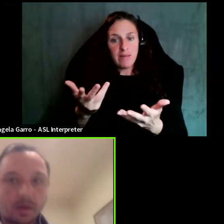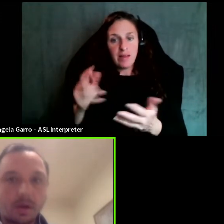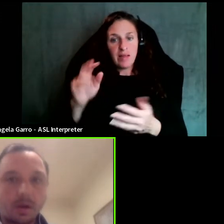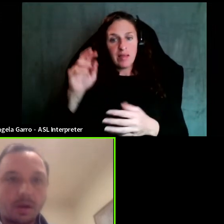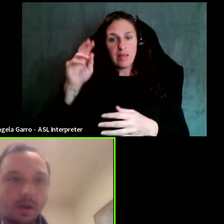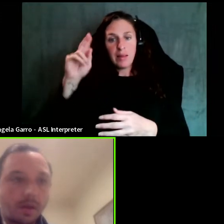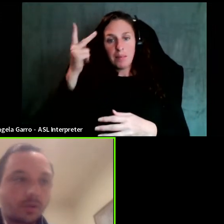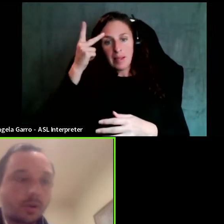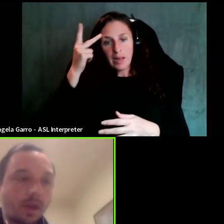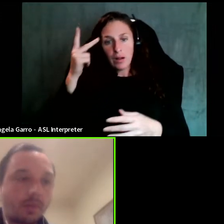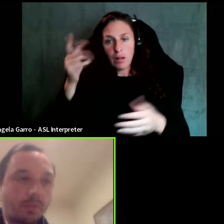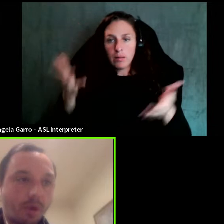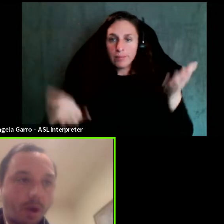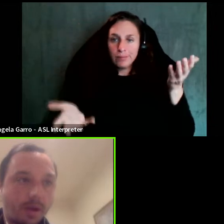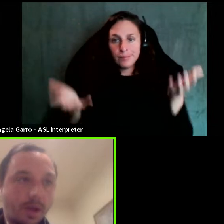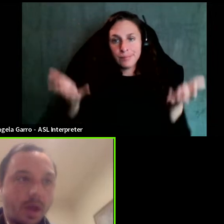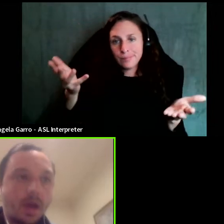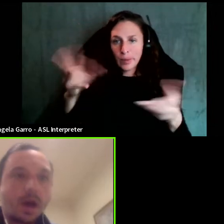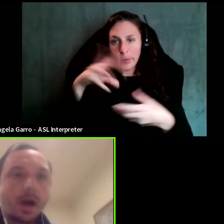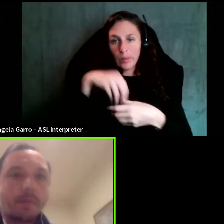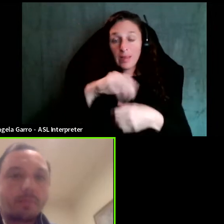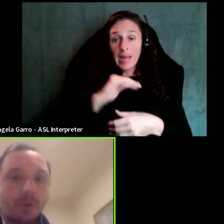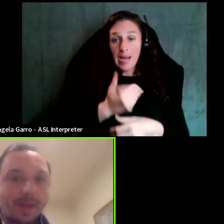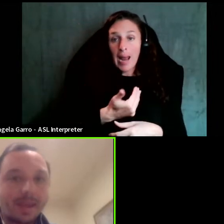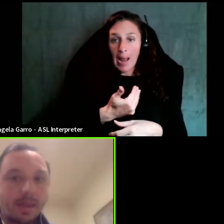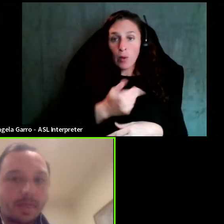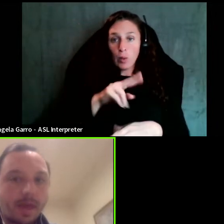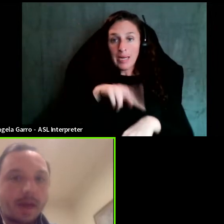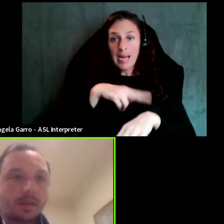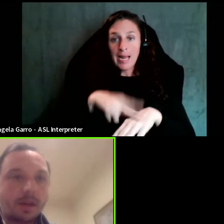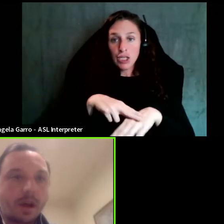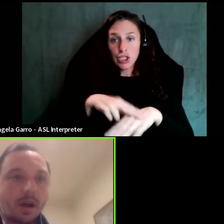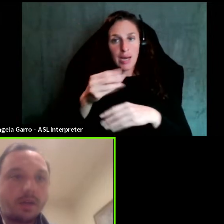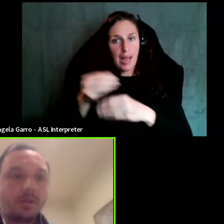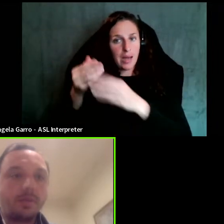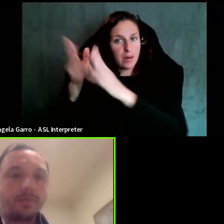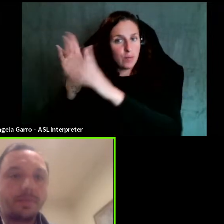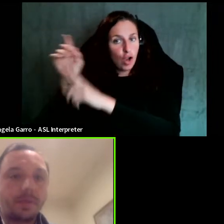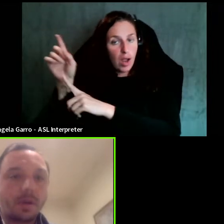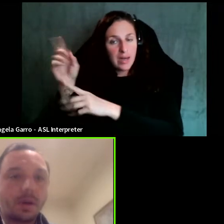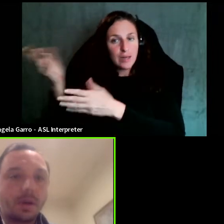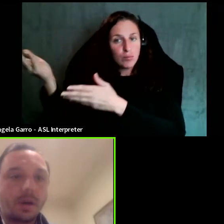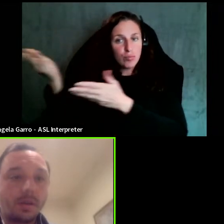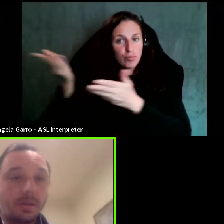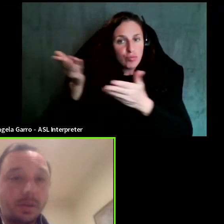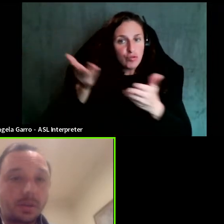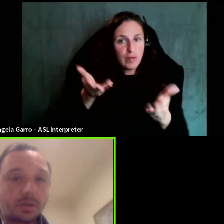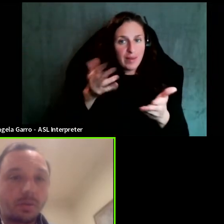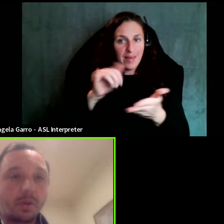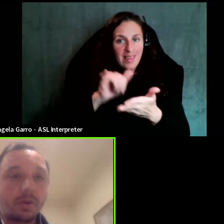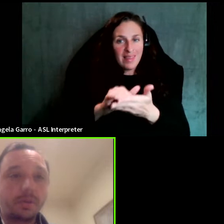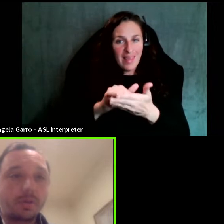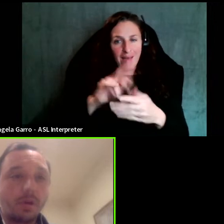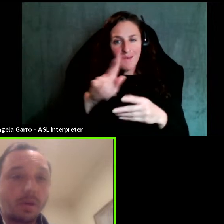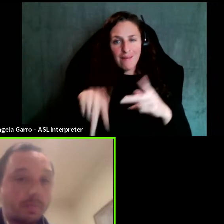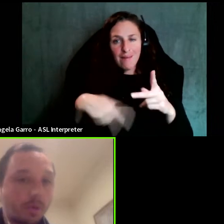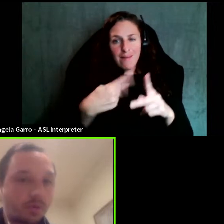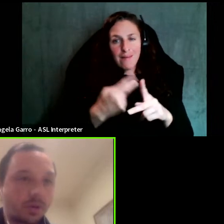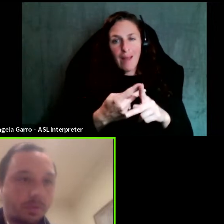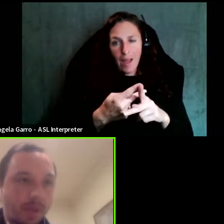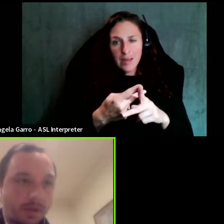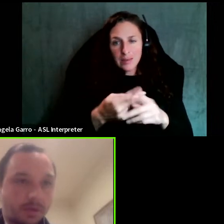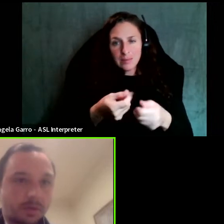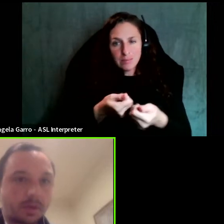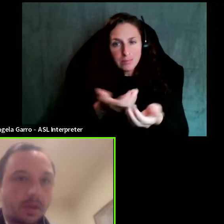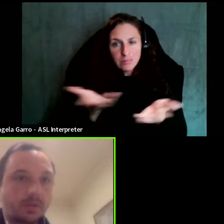within our nation and abroad. Bringing that kind of discourse on an